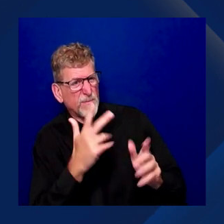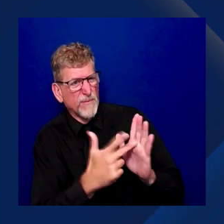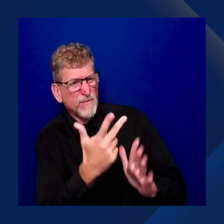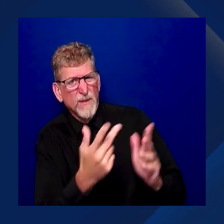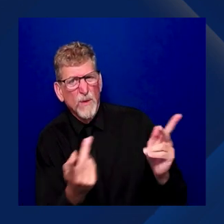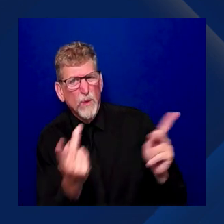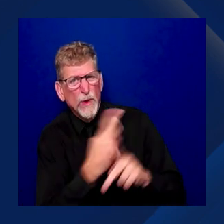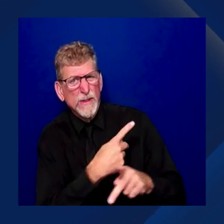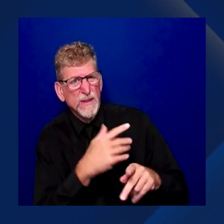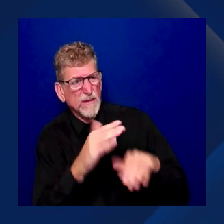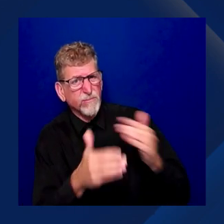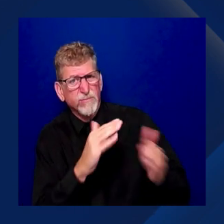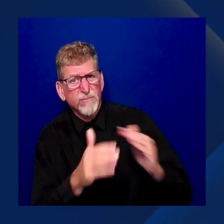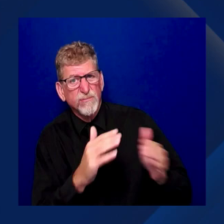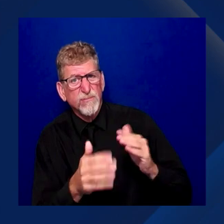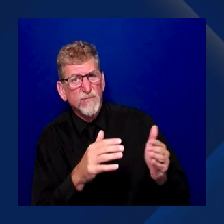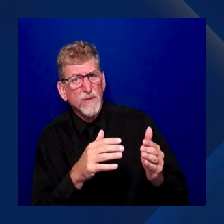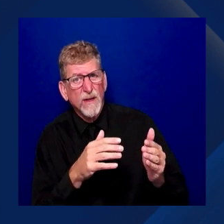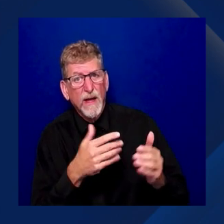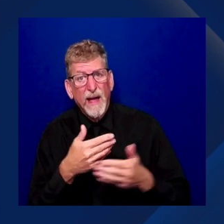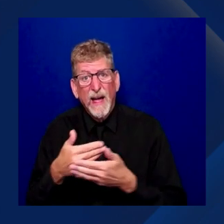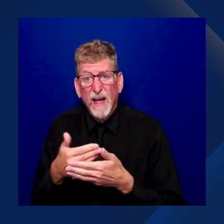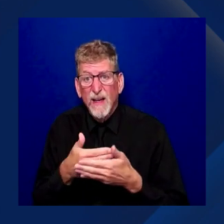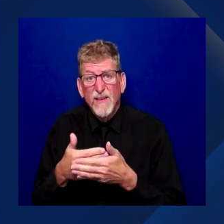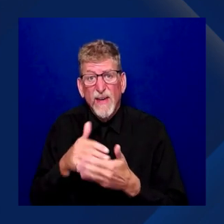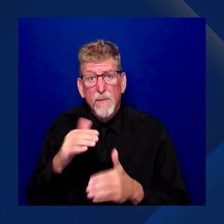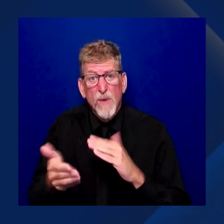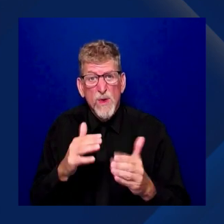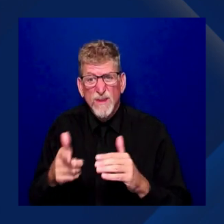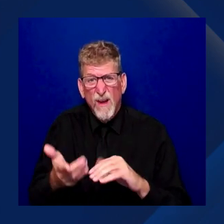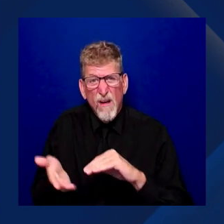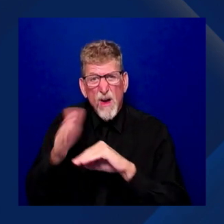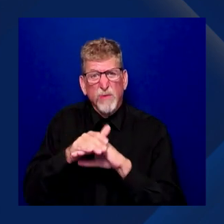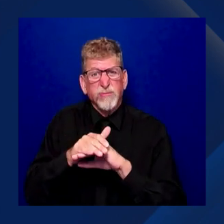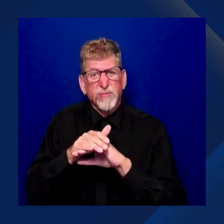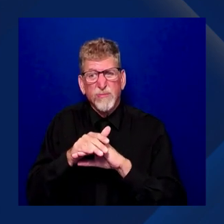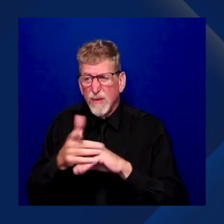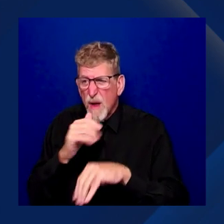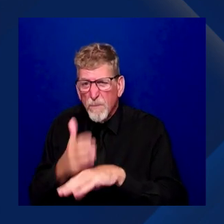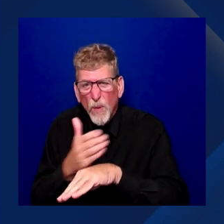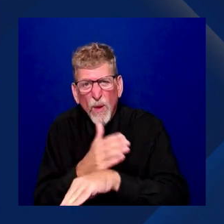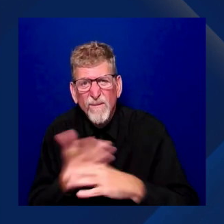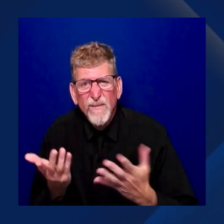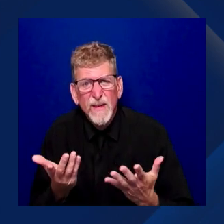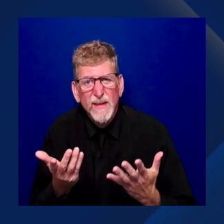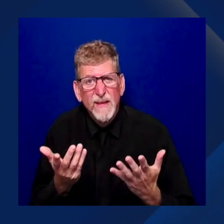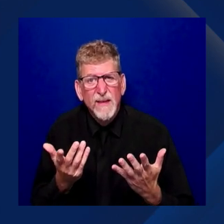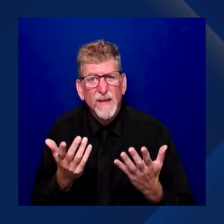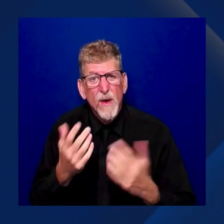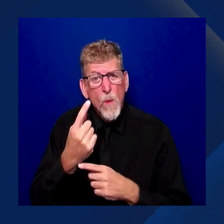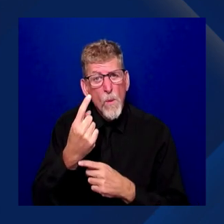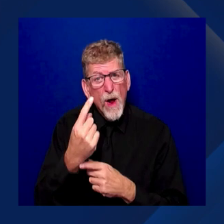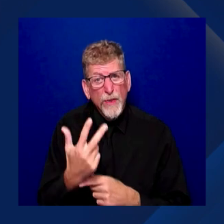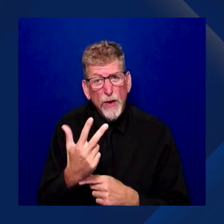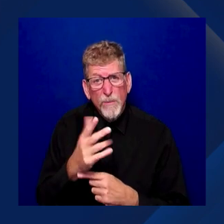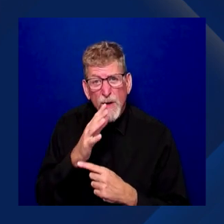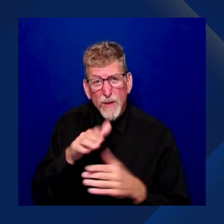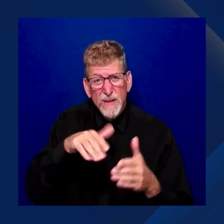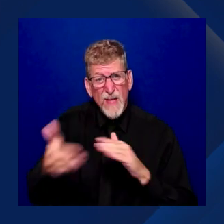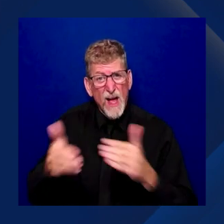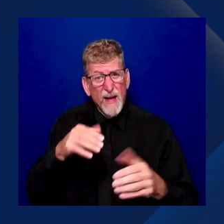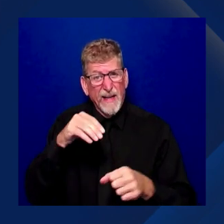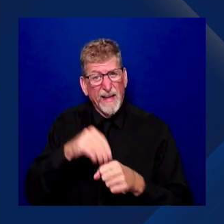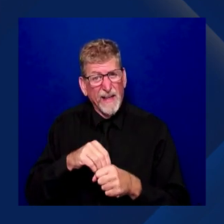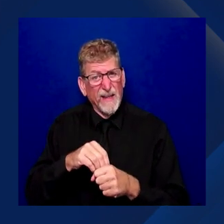not improved. 1/3 of maternal deaths occur 42 days after delivery. Medical complications of pregnancy continue after the